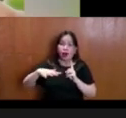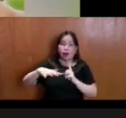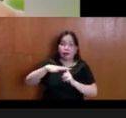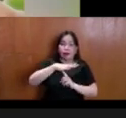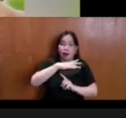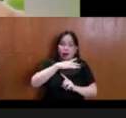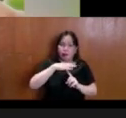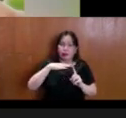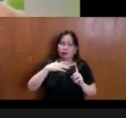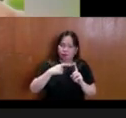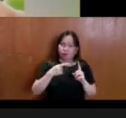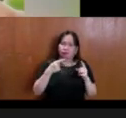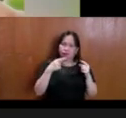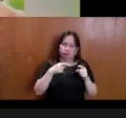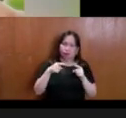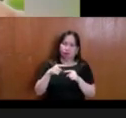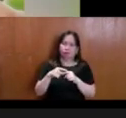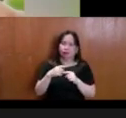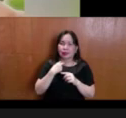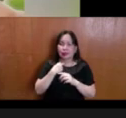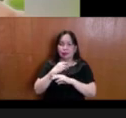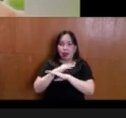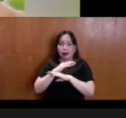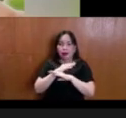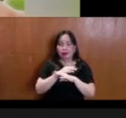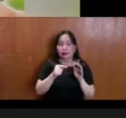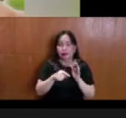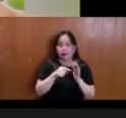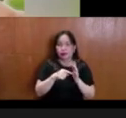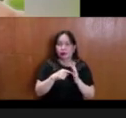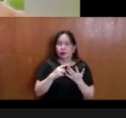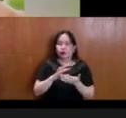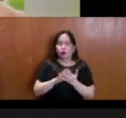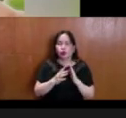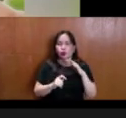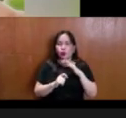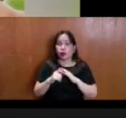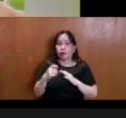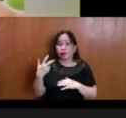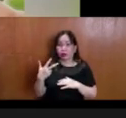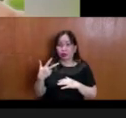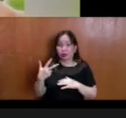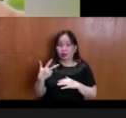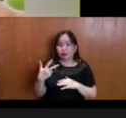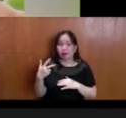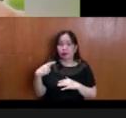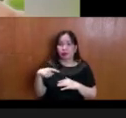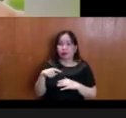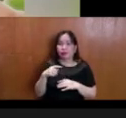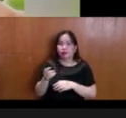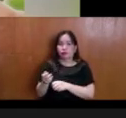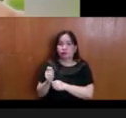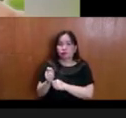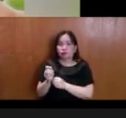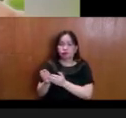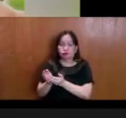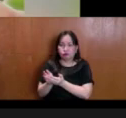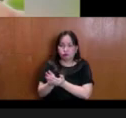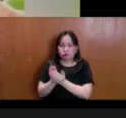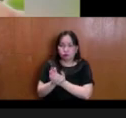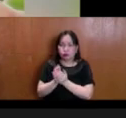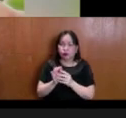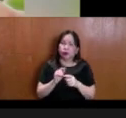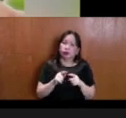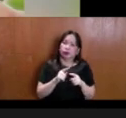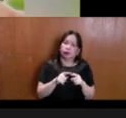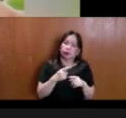actually happen, they account for, they rank third to, I think, fisheries and manufacture of